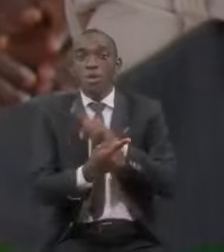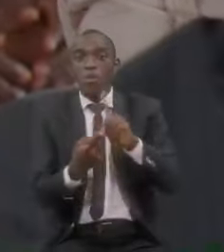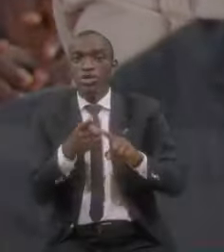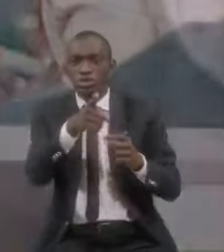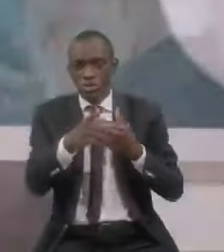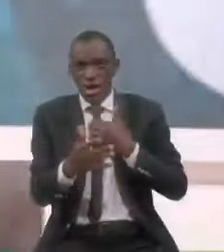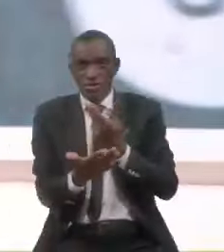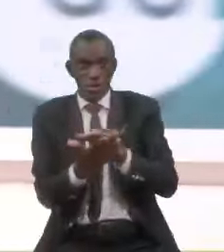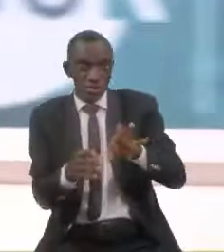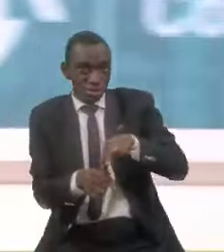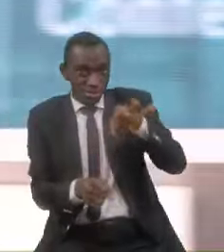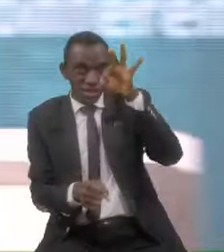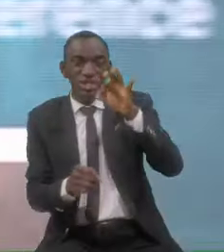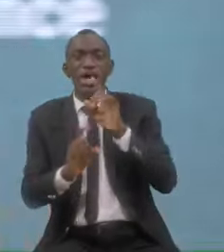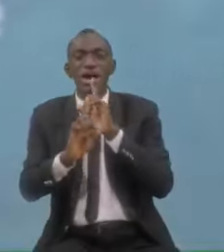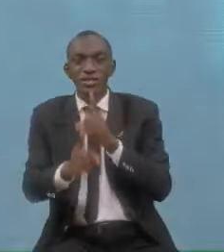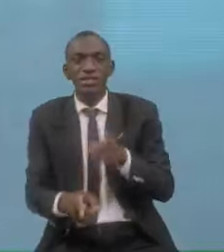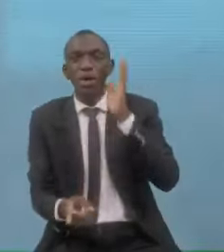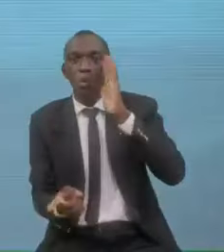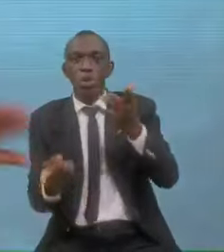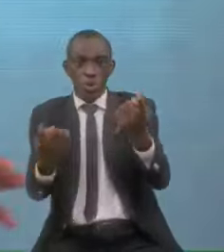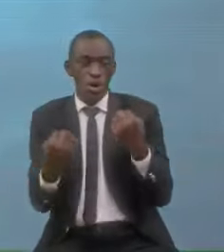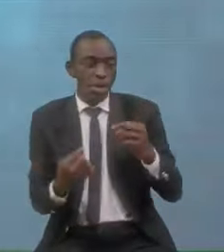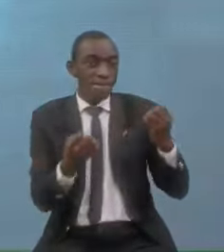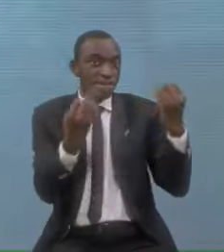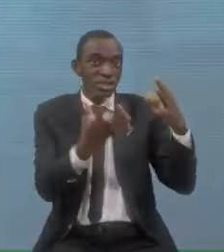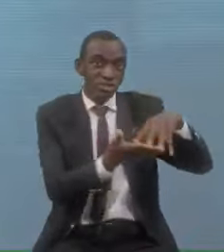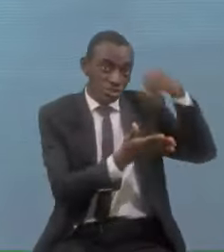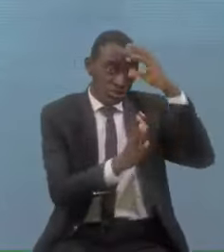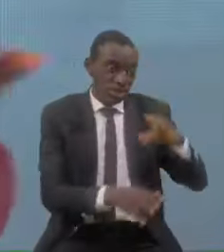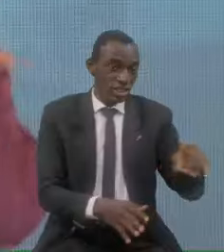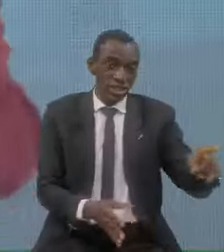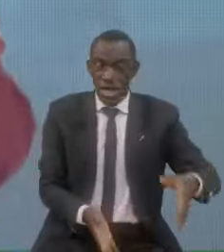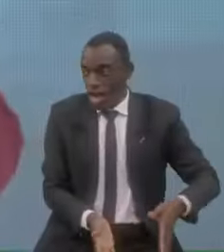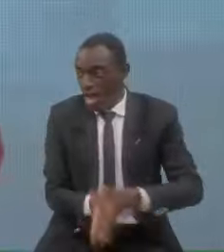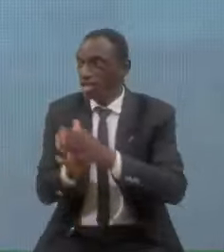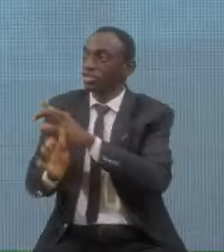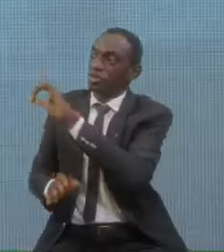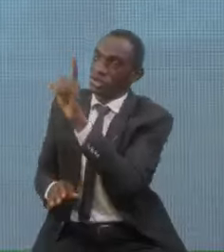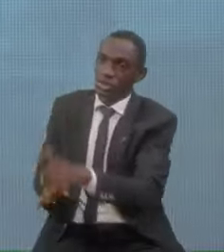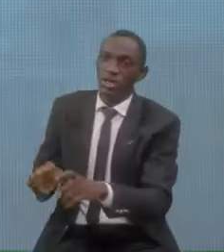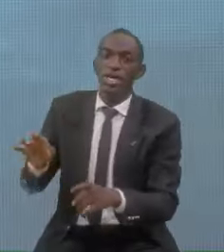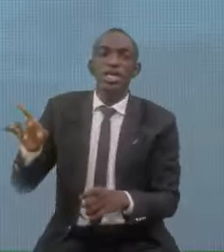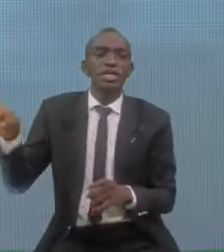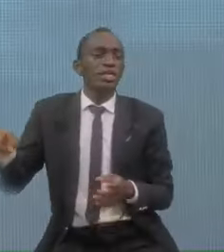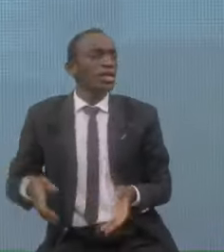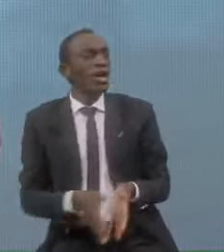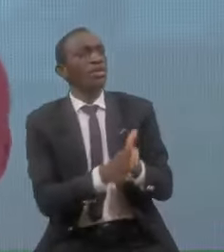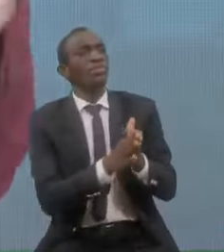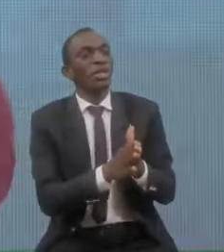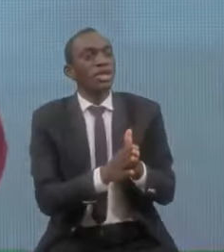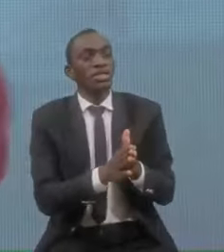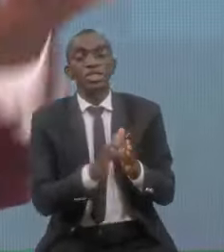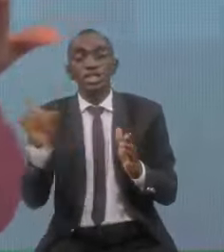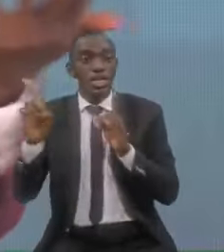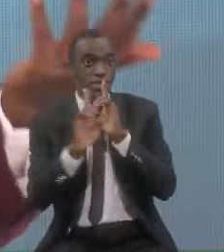answer will come. And that student rose up and asked this. I said, that's simple. When I said that simple, I